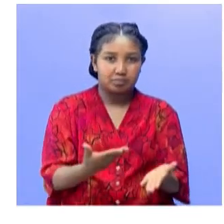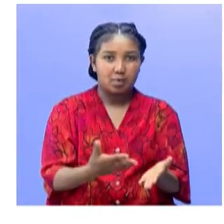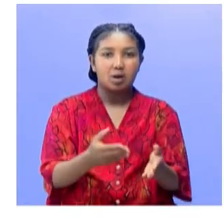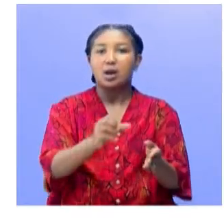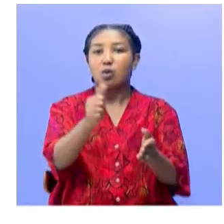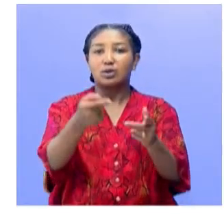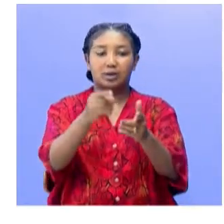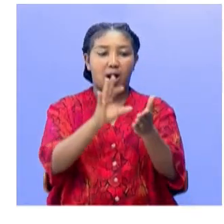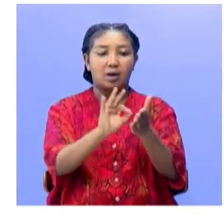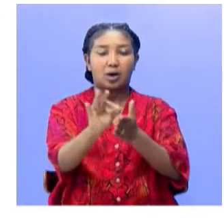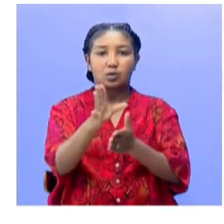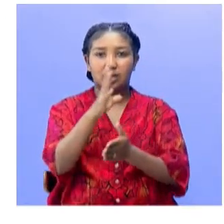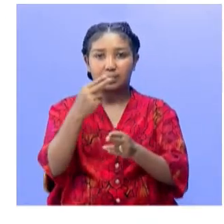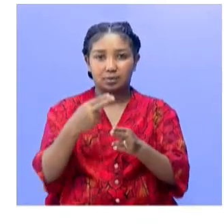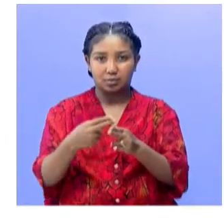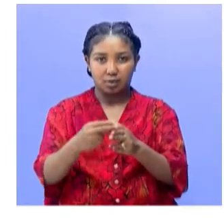uncountable nouns.